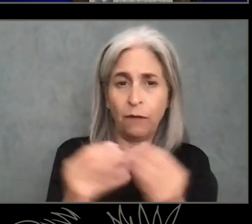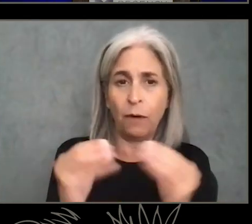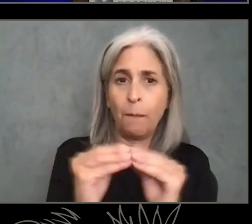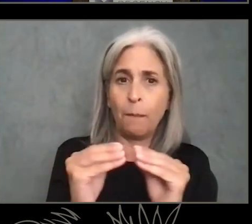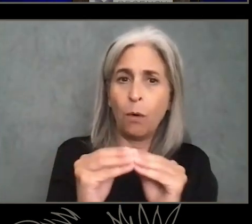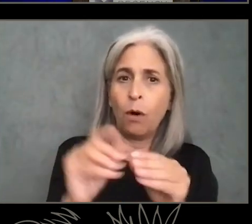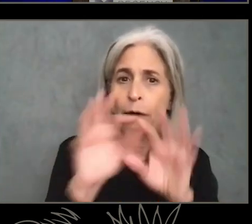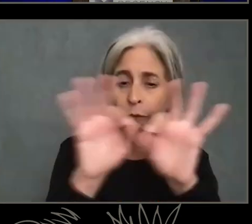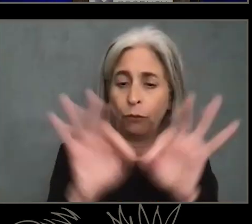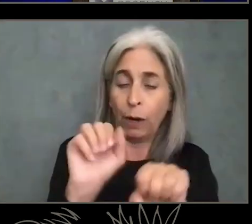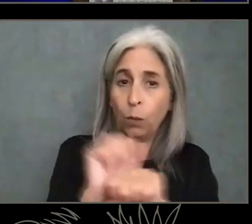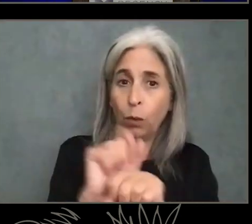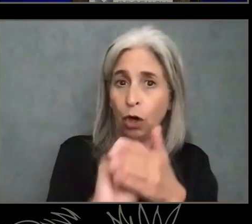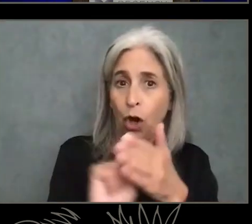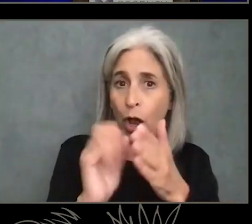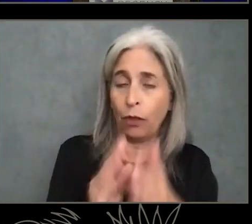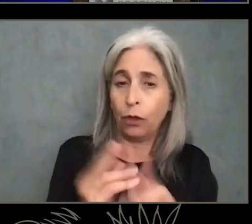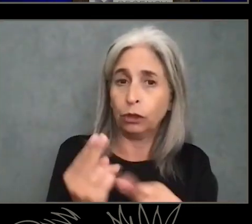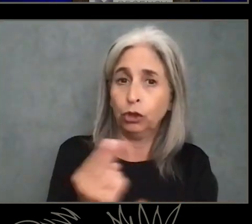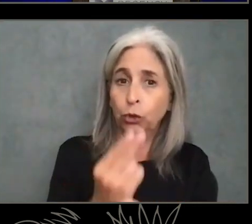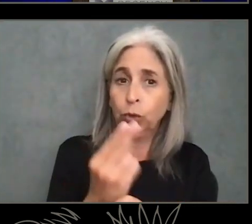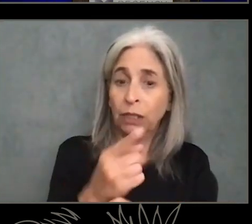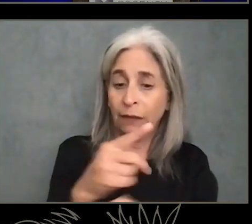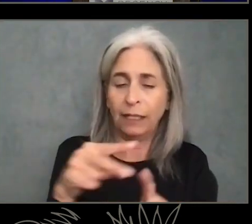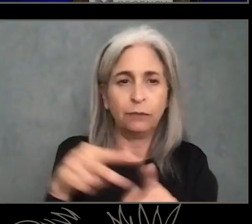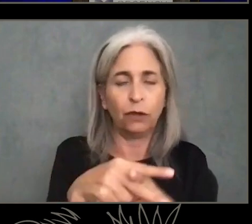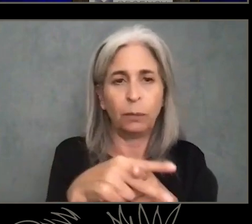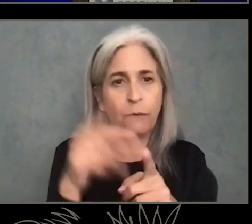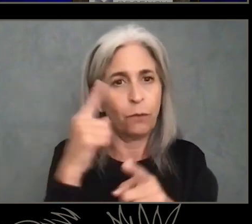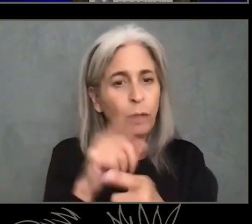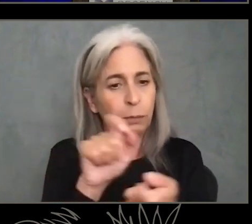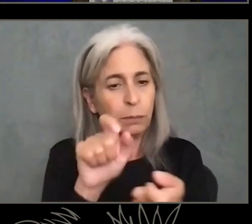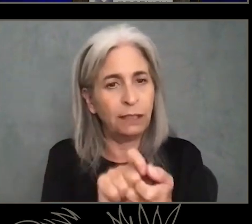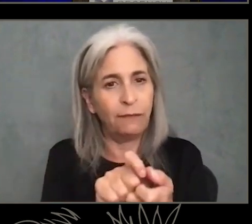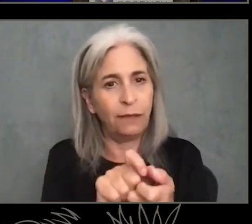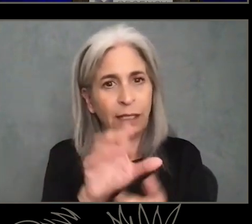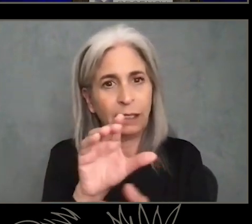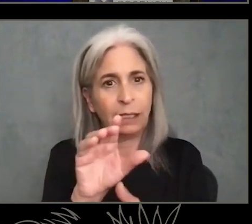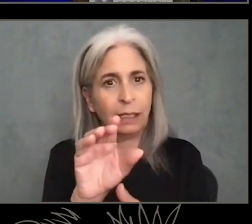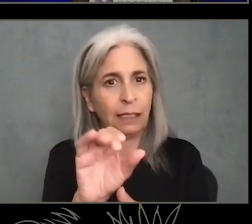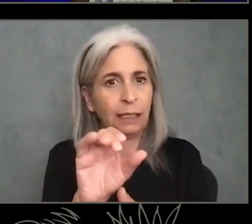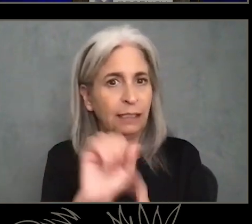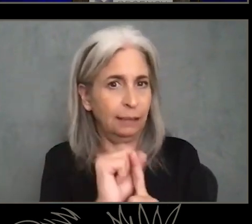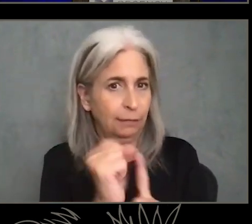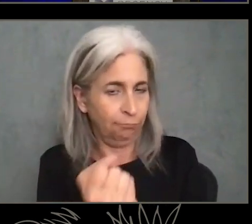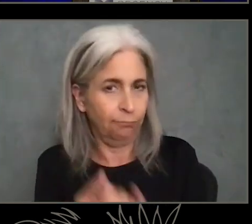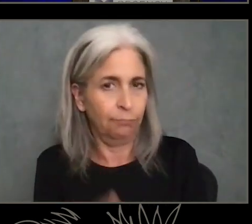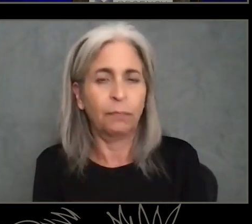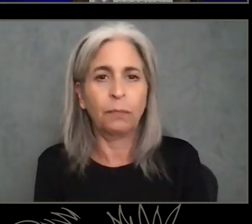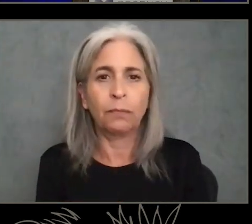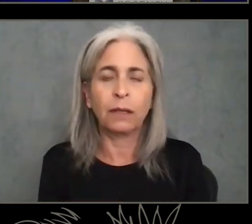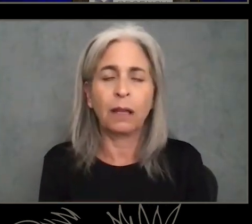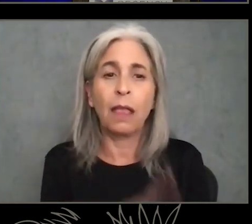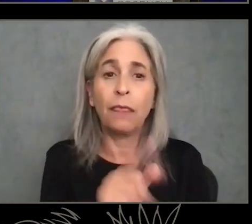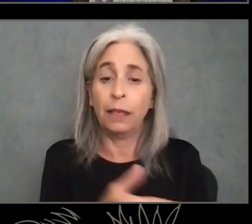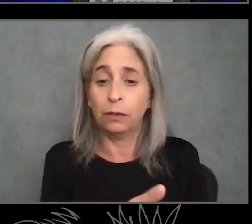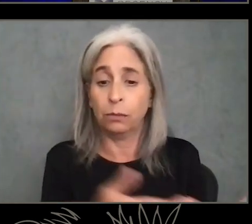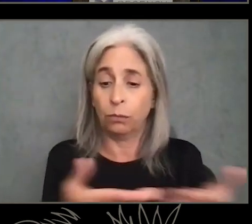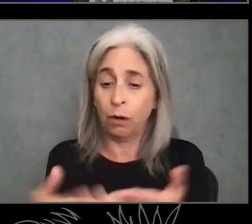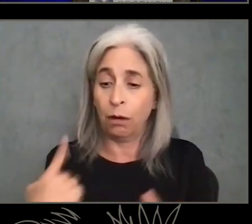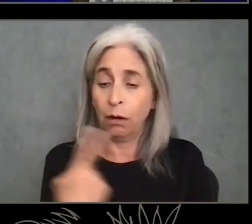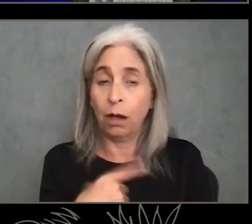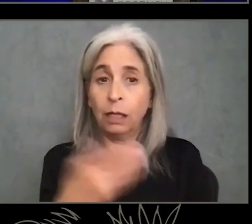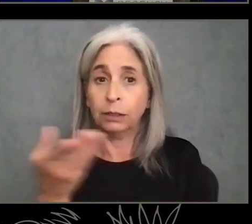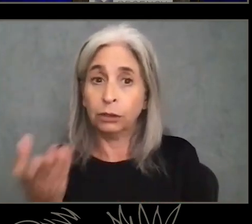framework authors begin to use these plugins for their particular use case. And this brought us